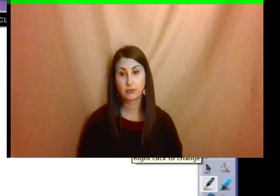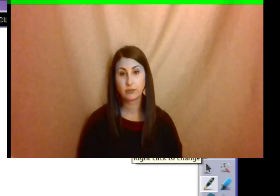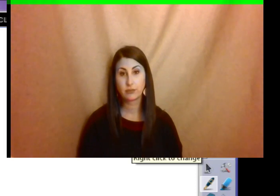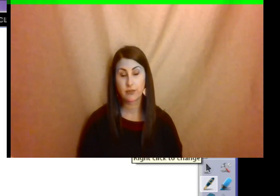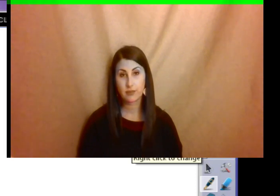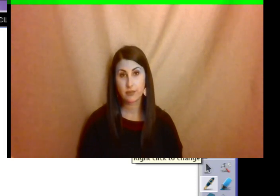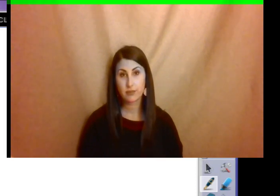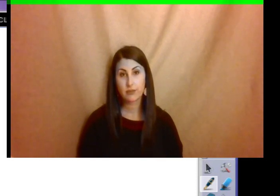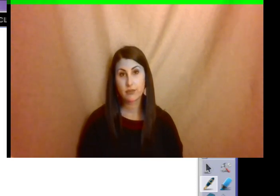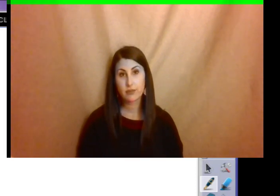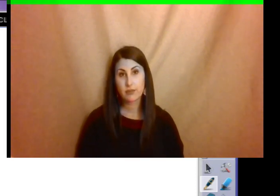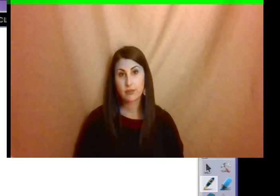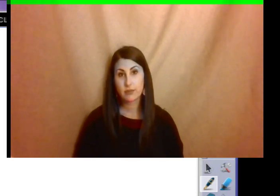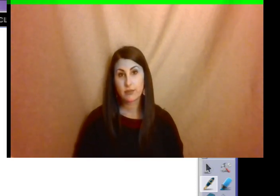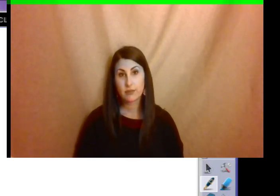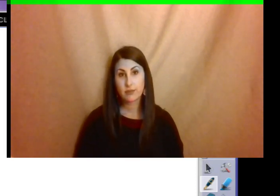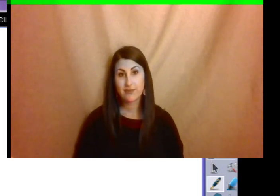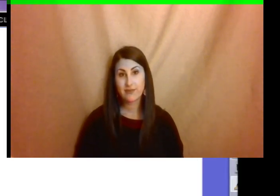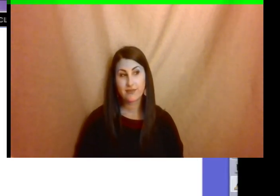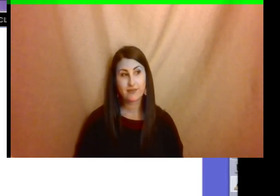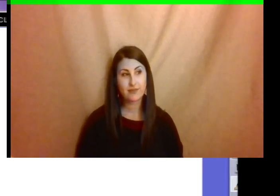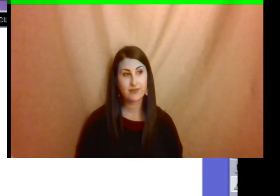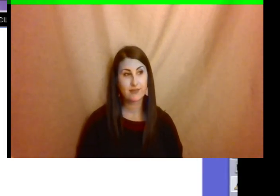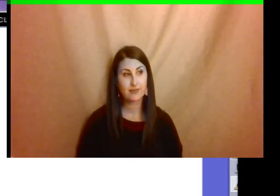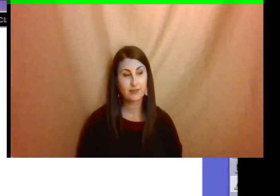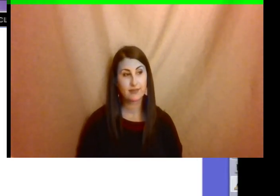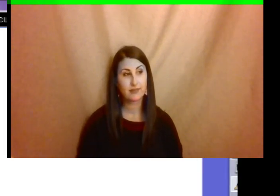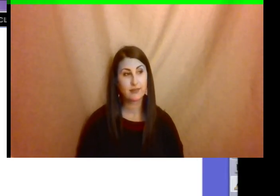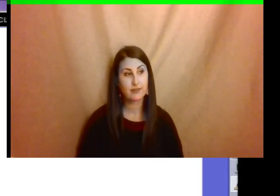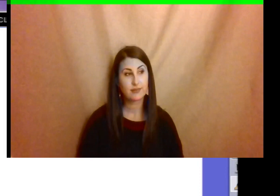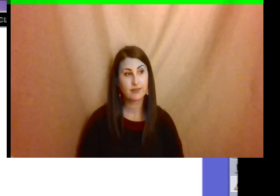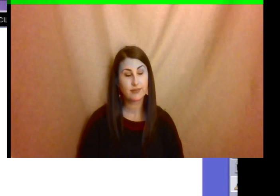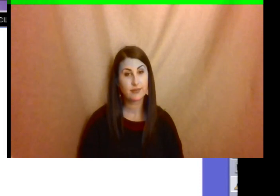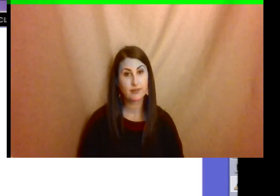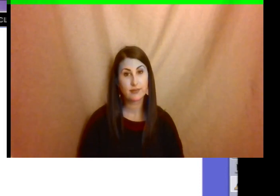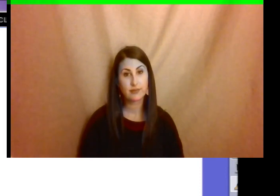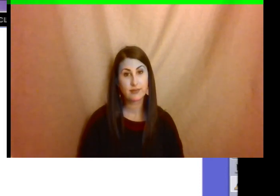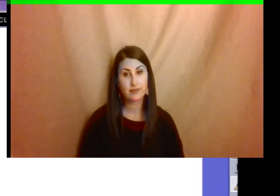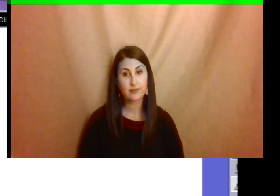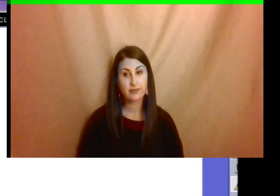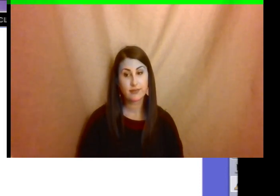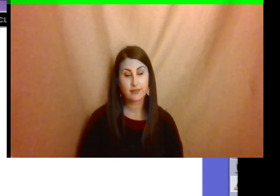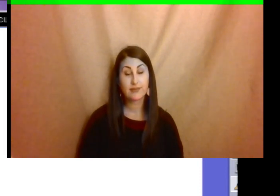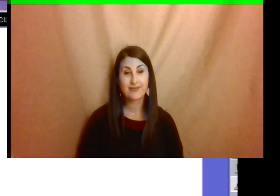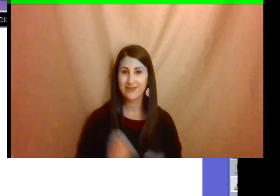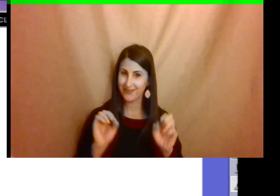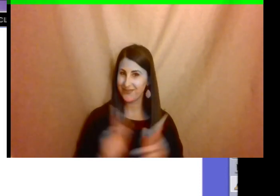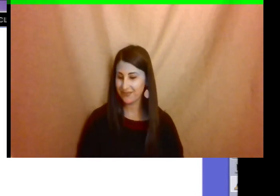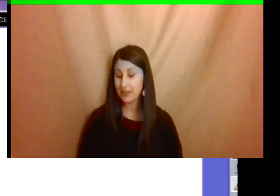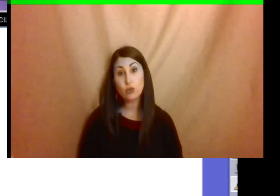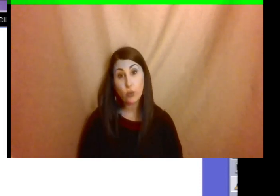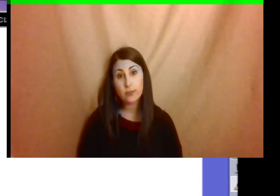All right, so there are 2 main things for each of these. Okay,